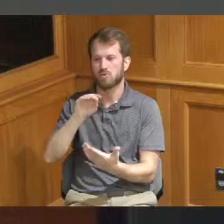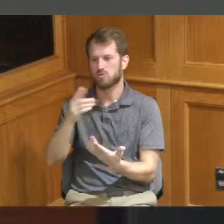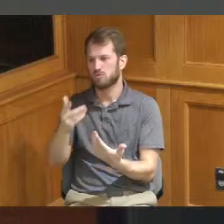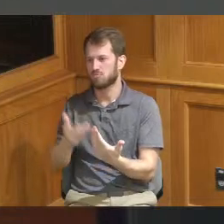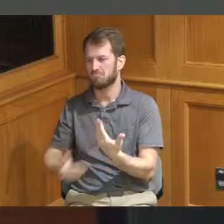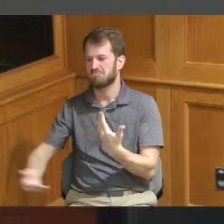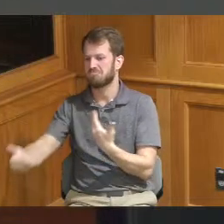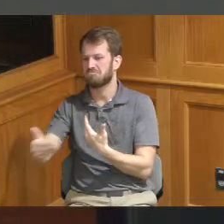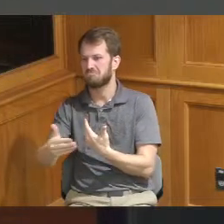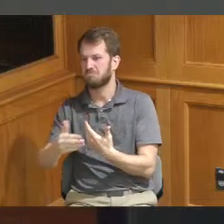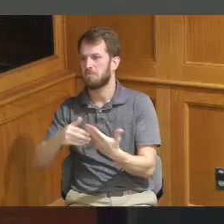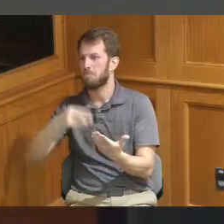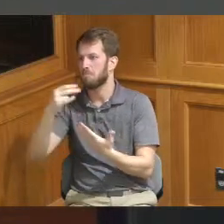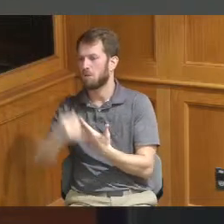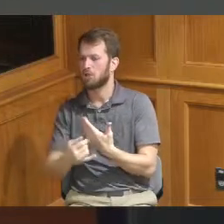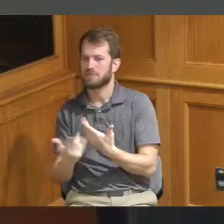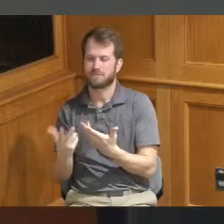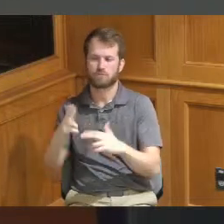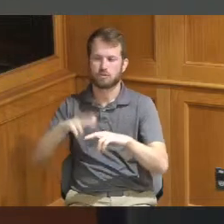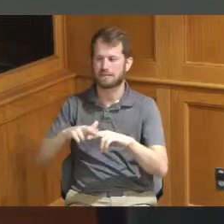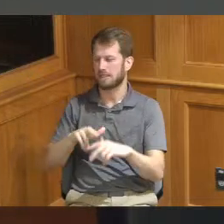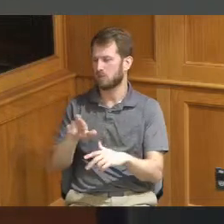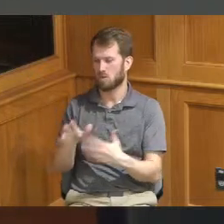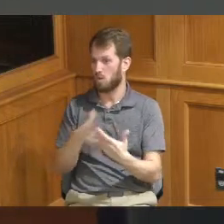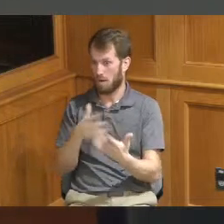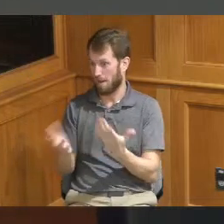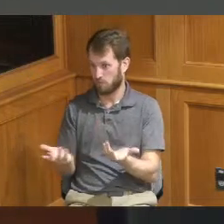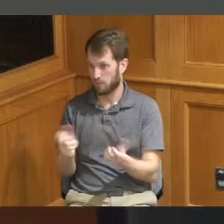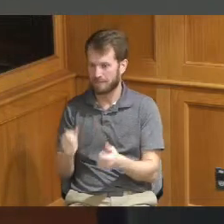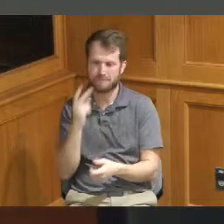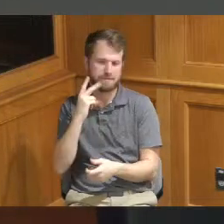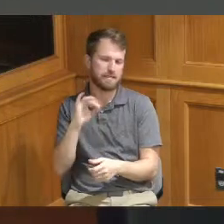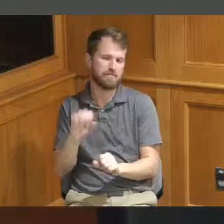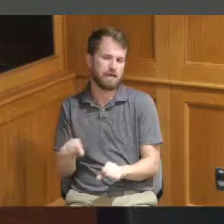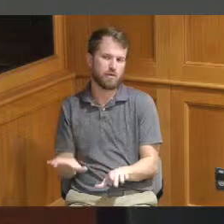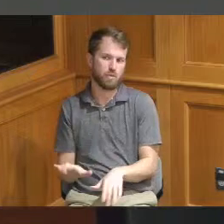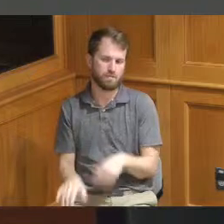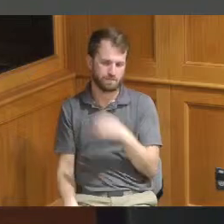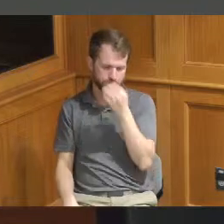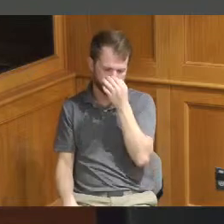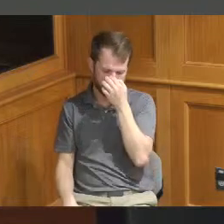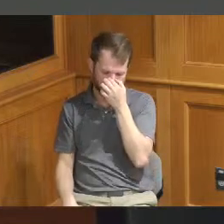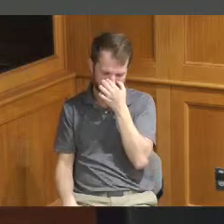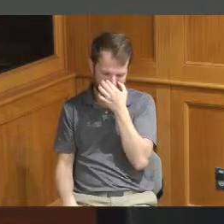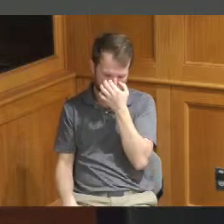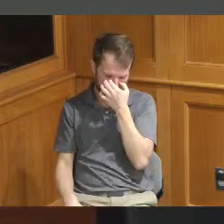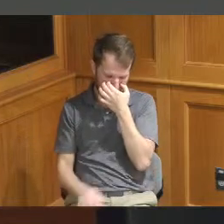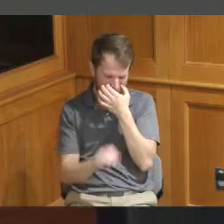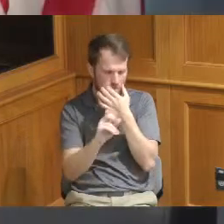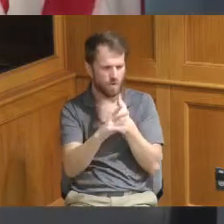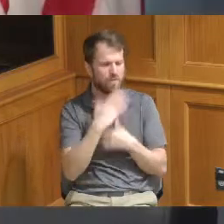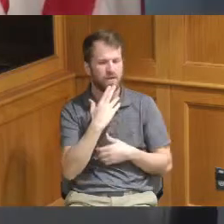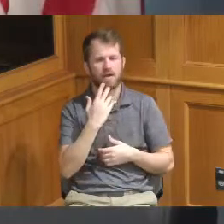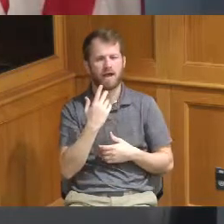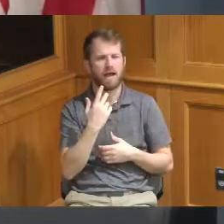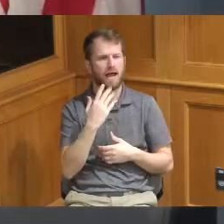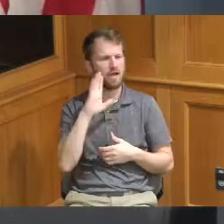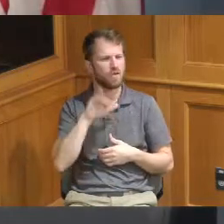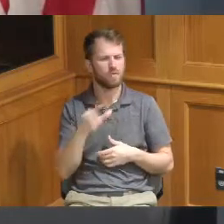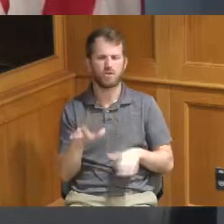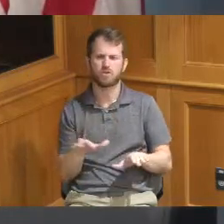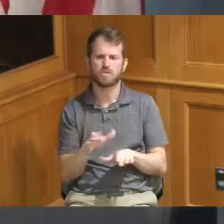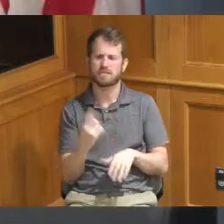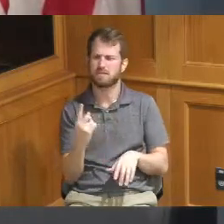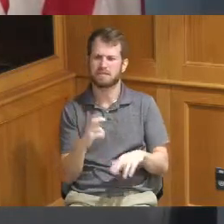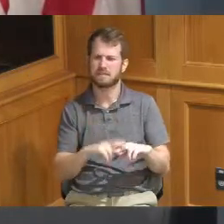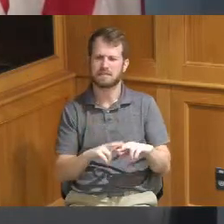down at the stadium, whether it's for seats or anything else that we're doing. Okay, thank you. Yeah, I think we are doing some seats. Maybe it's not on this one. We're doing something with